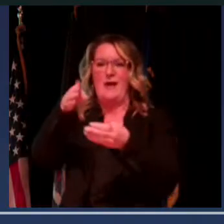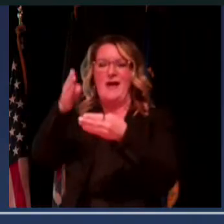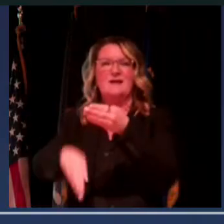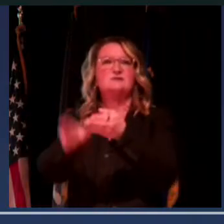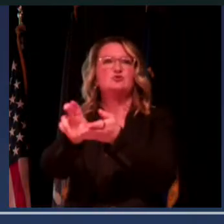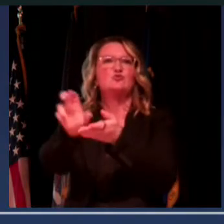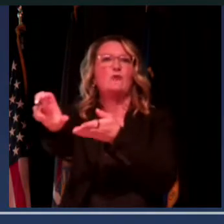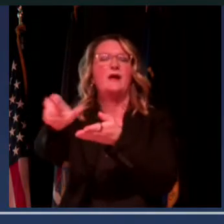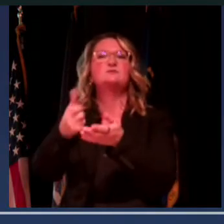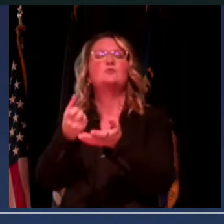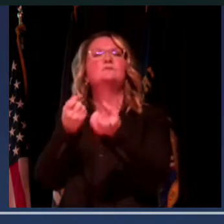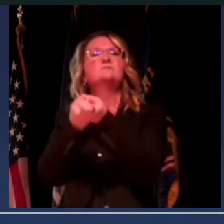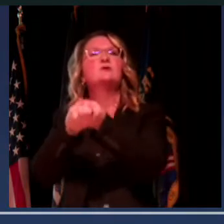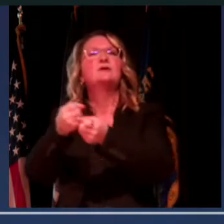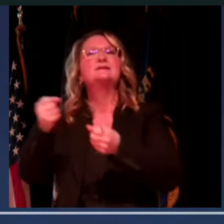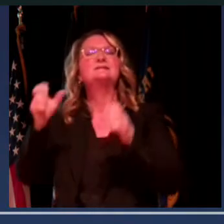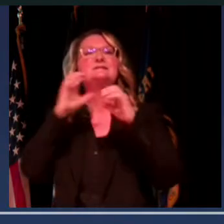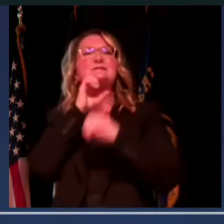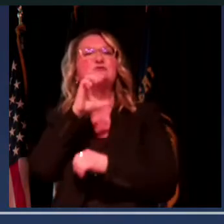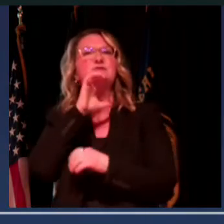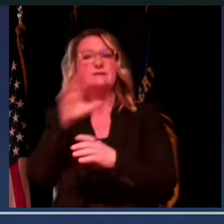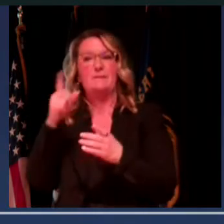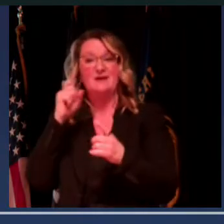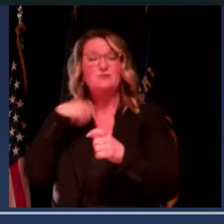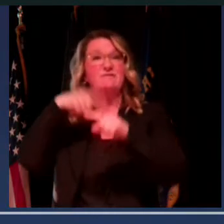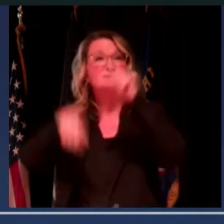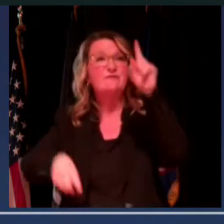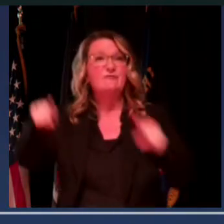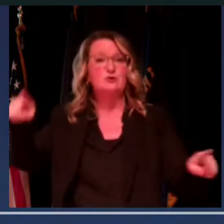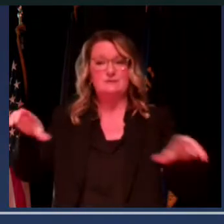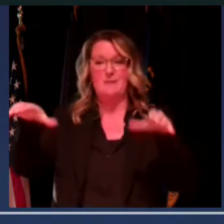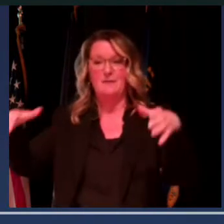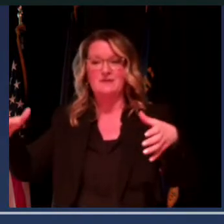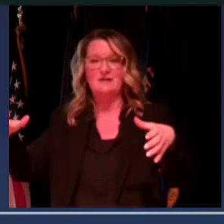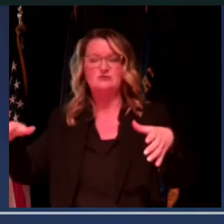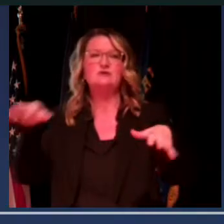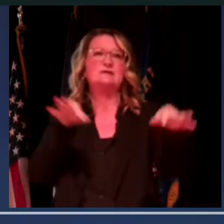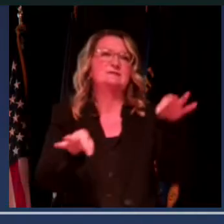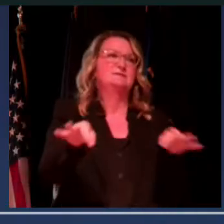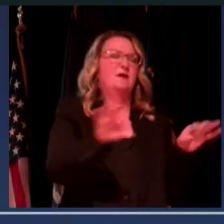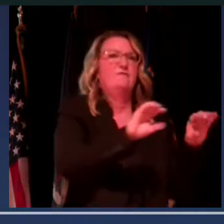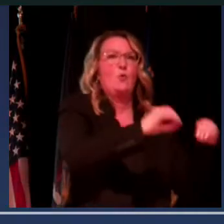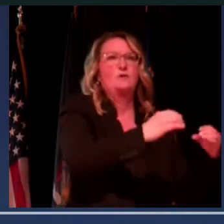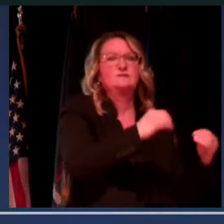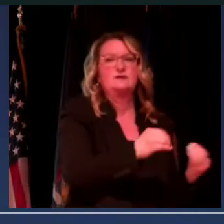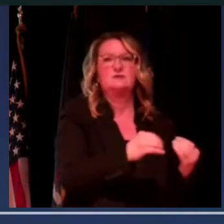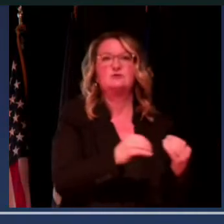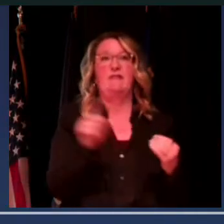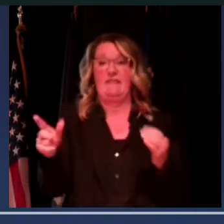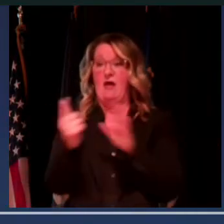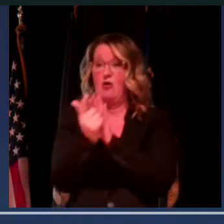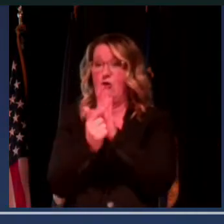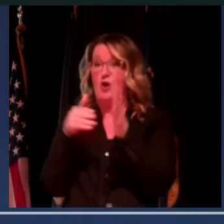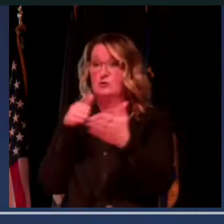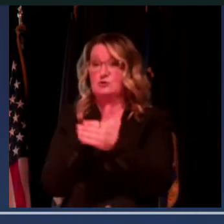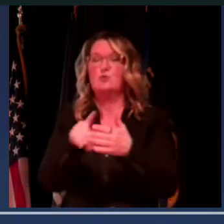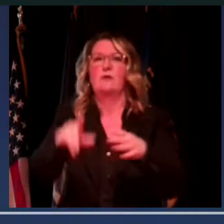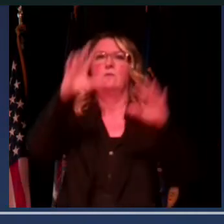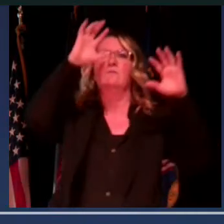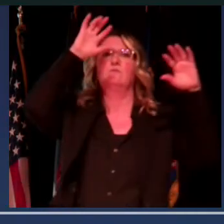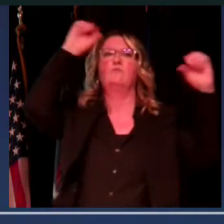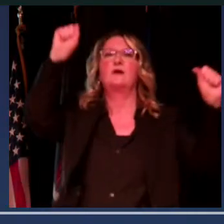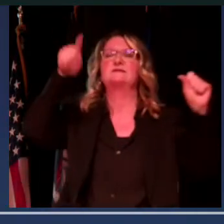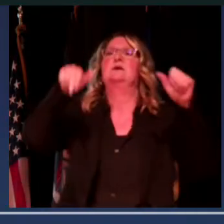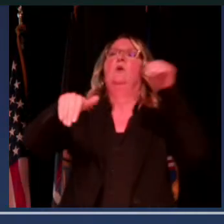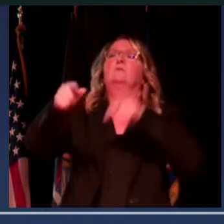help seniors because we serve a diverse population and set of organizations. A lawsuit that resulted in the Trump administration